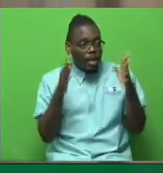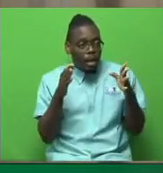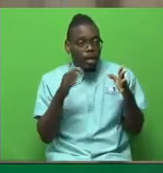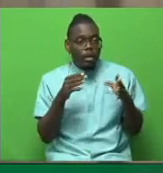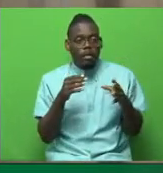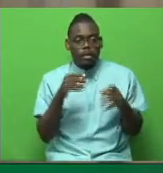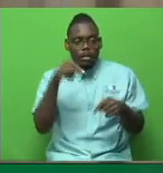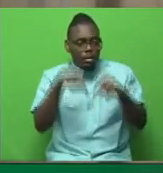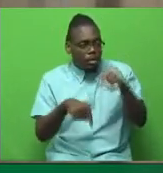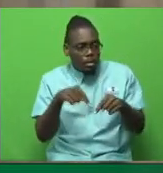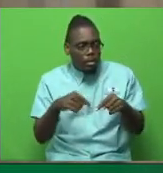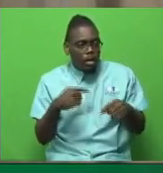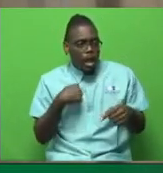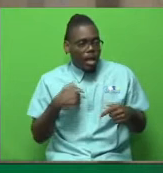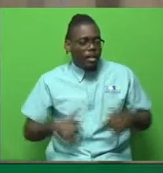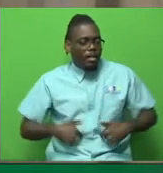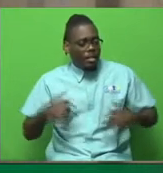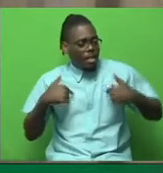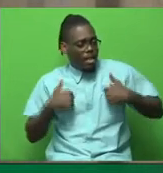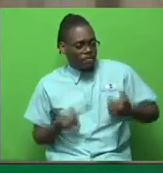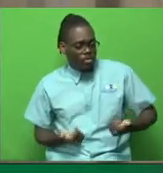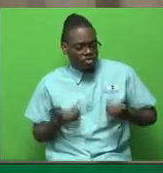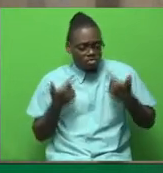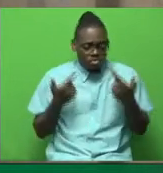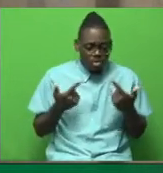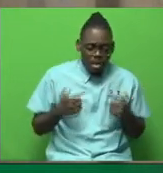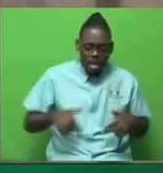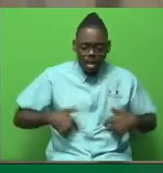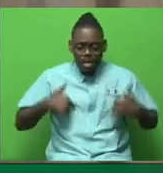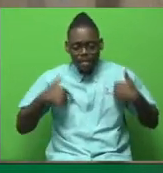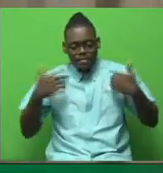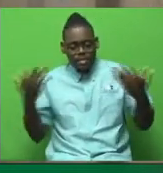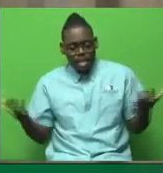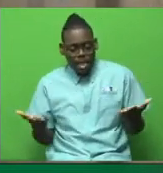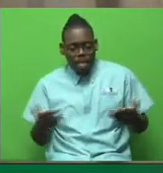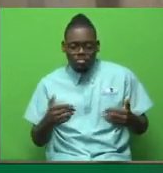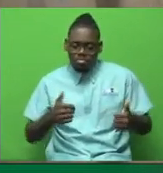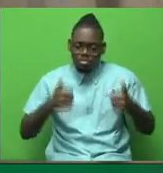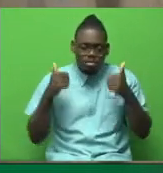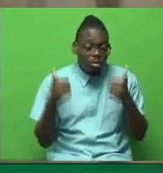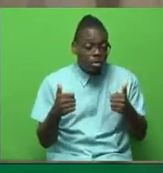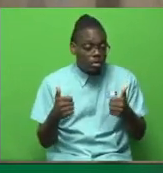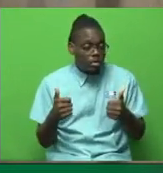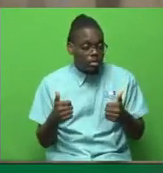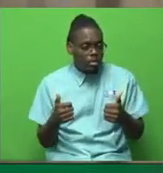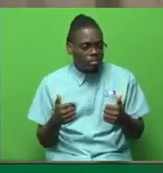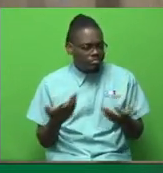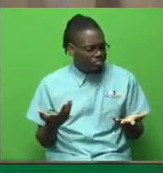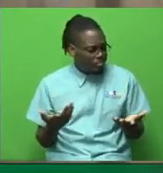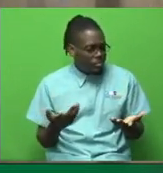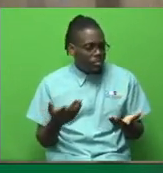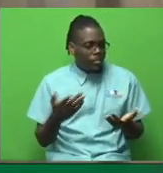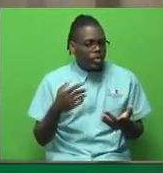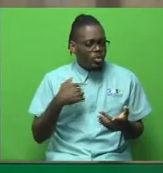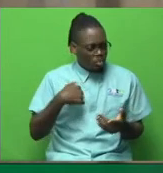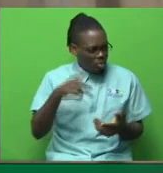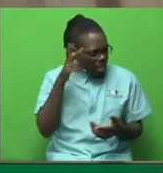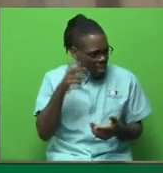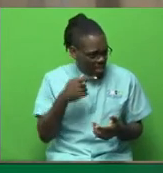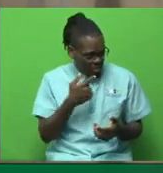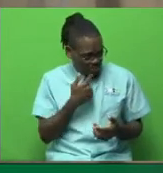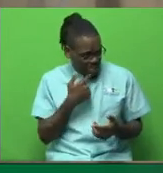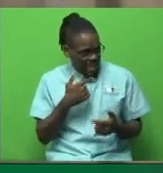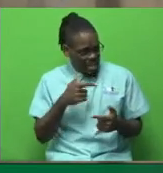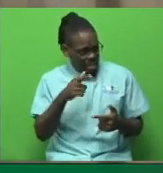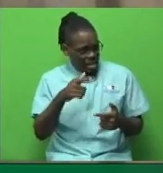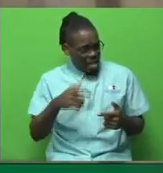a good life over here and so that you you listen to that you listen to The Good Life rhetoric you listen to things